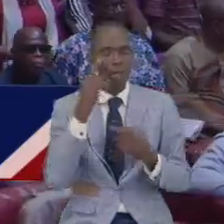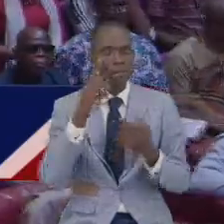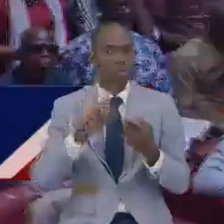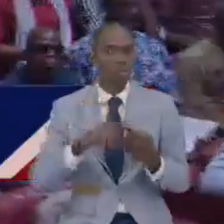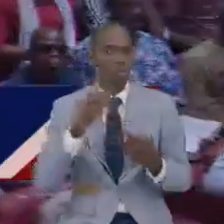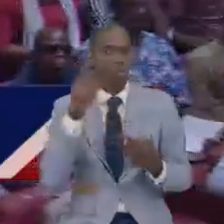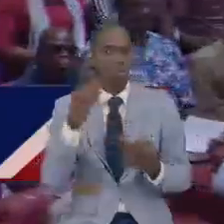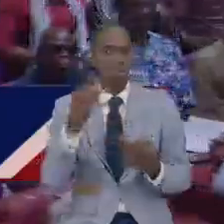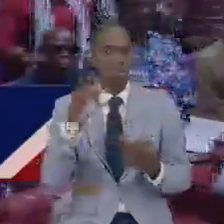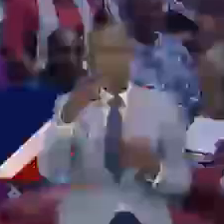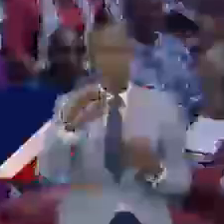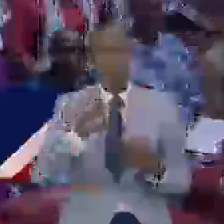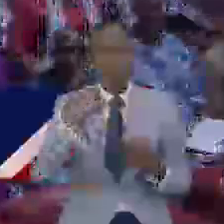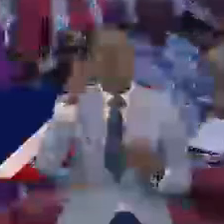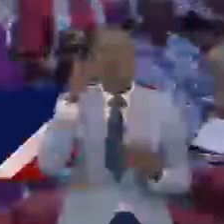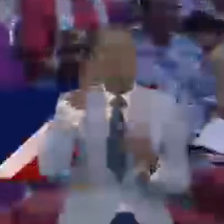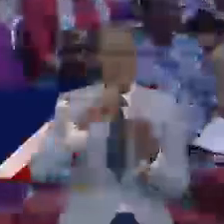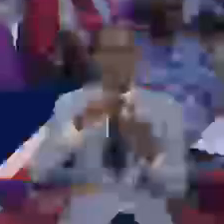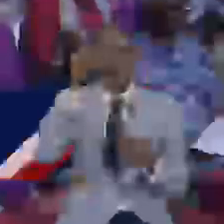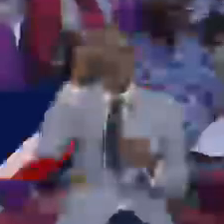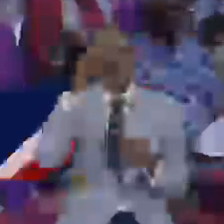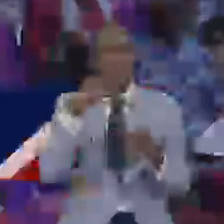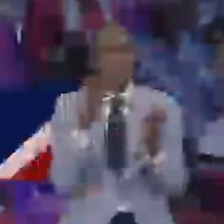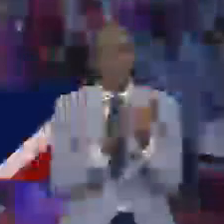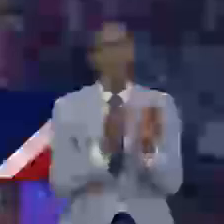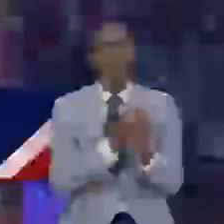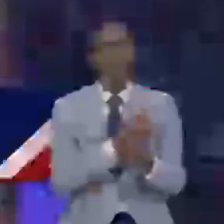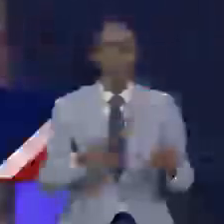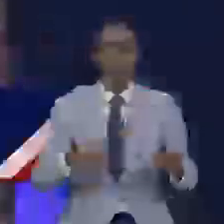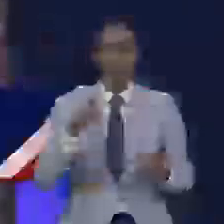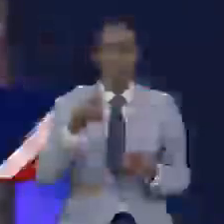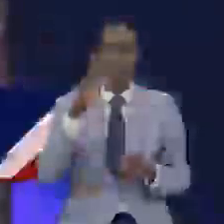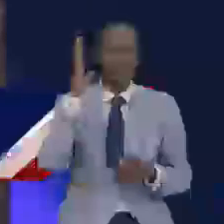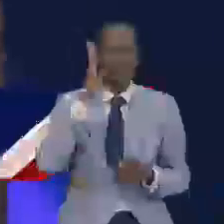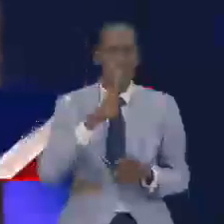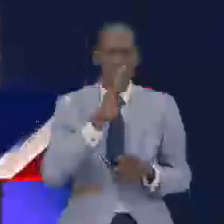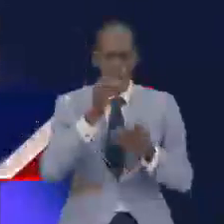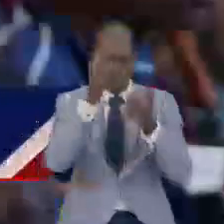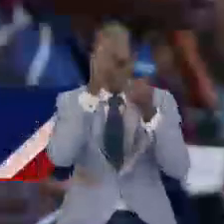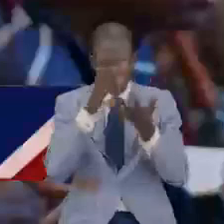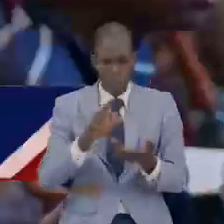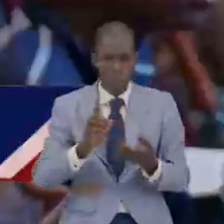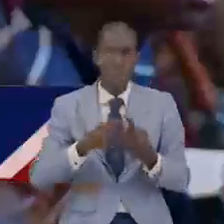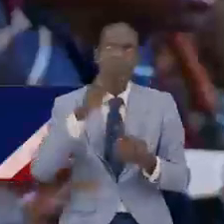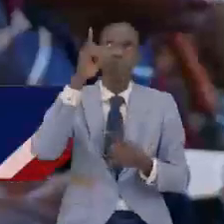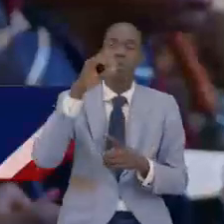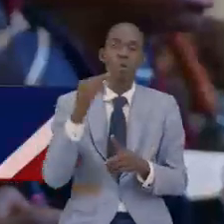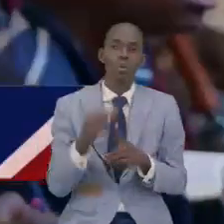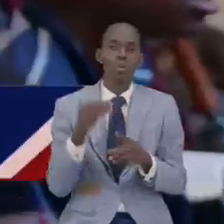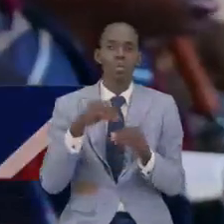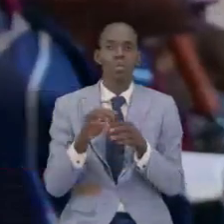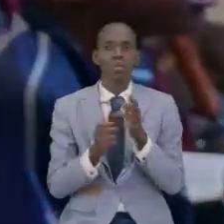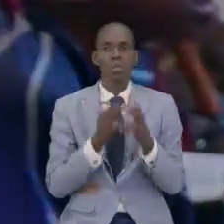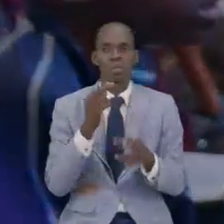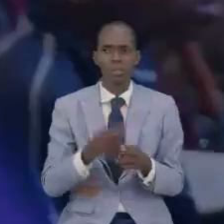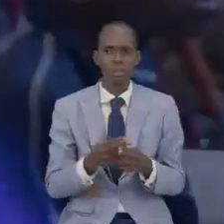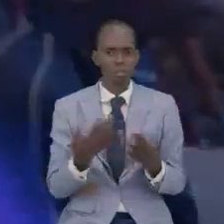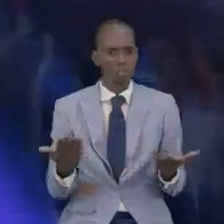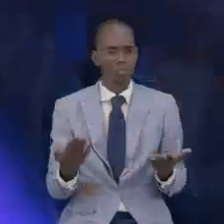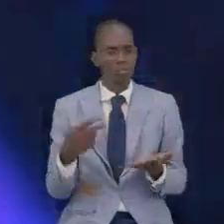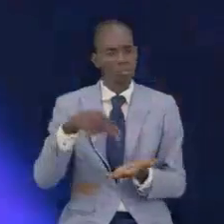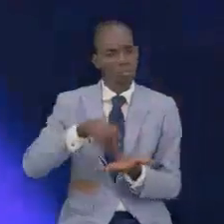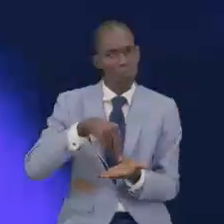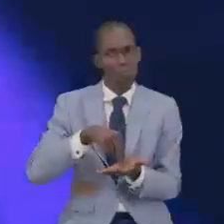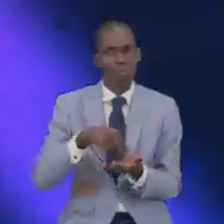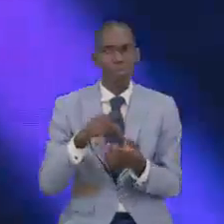the Lord, you are going to be obedient to every word of God you have heard in Jesus' name. Why don't you stand up and pray for